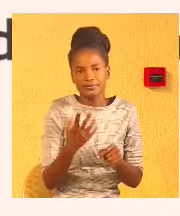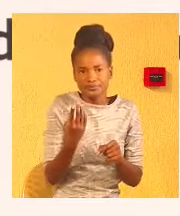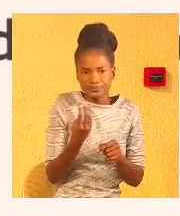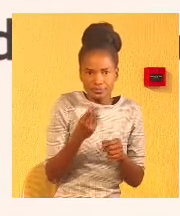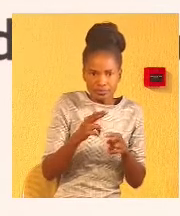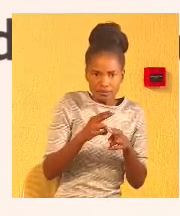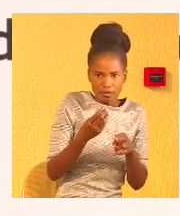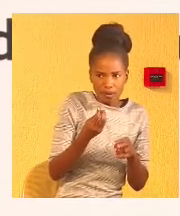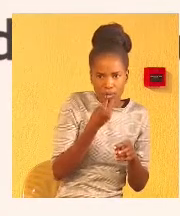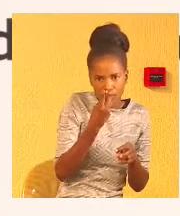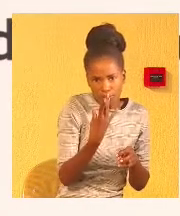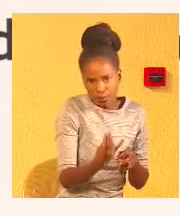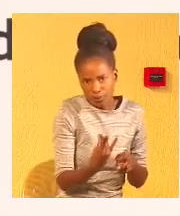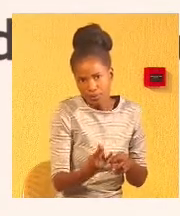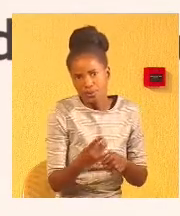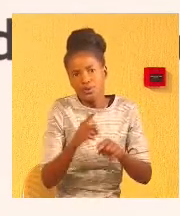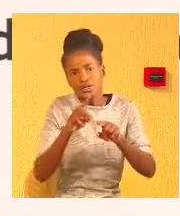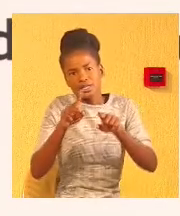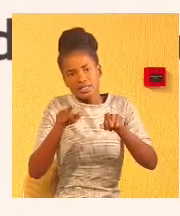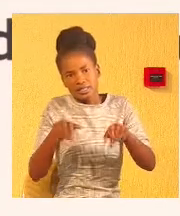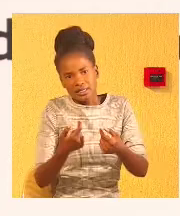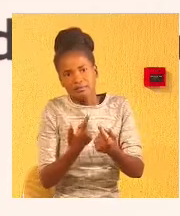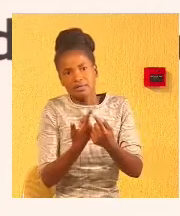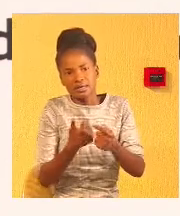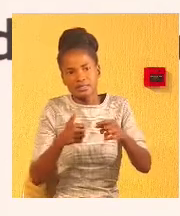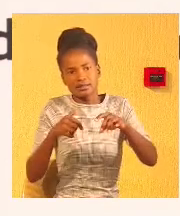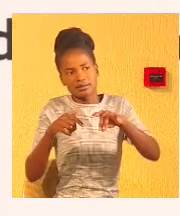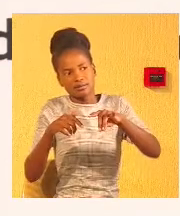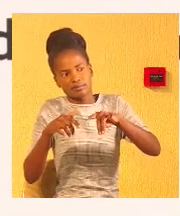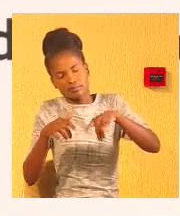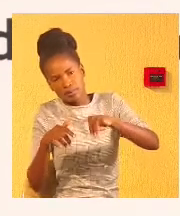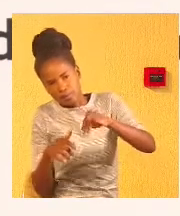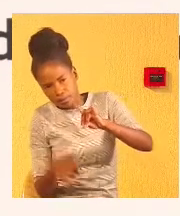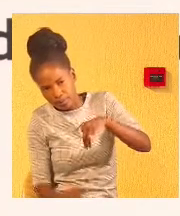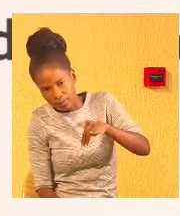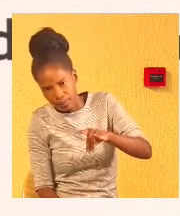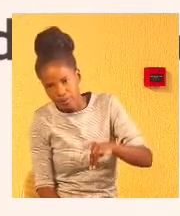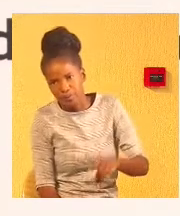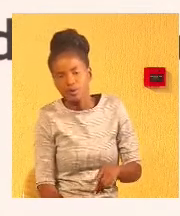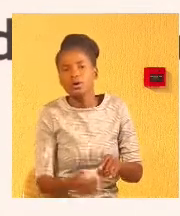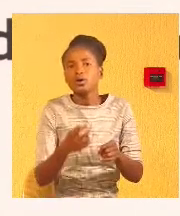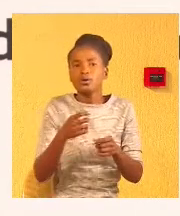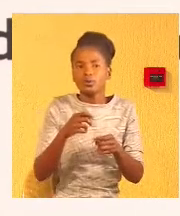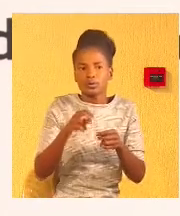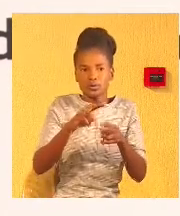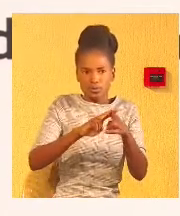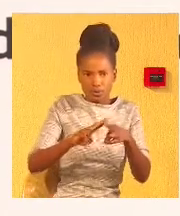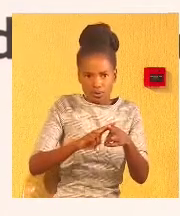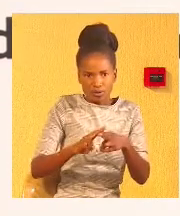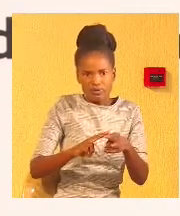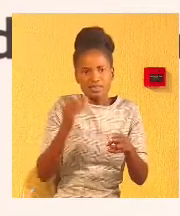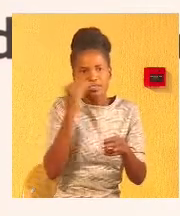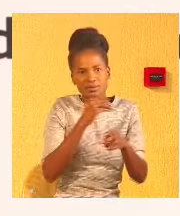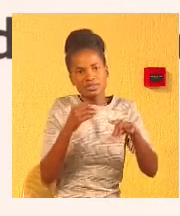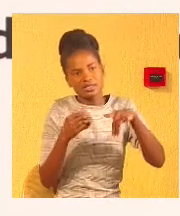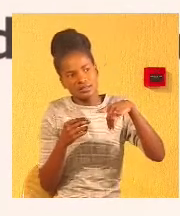the products that emanate from the winners that we sell that come from the feedlots has gone down. So feedlots are